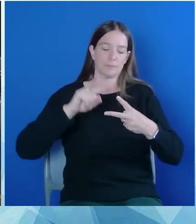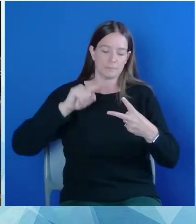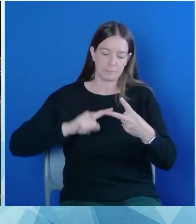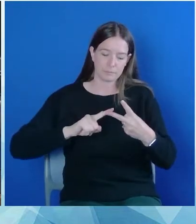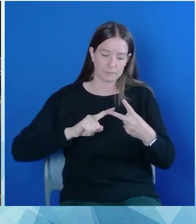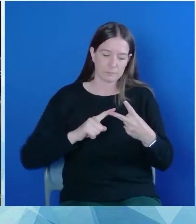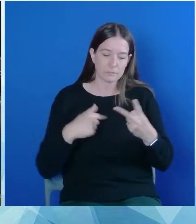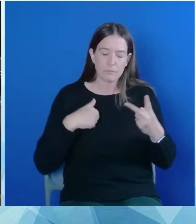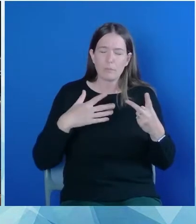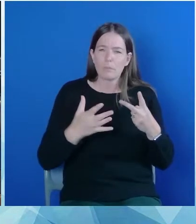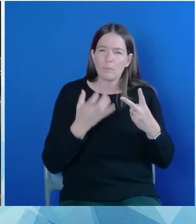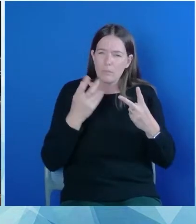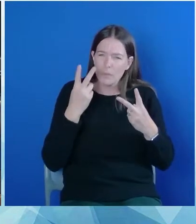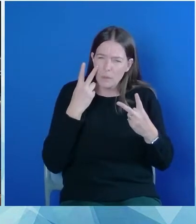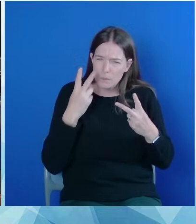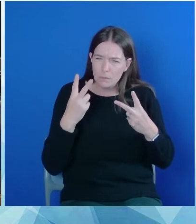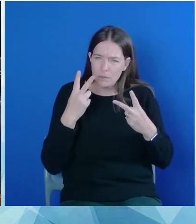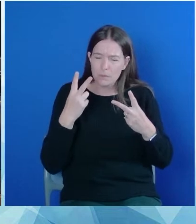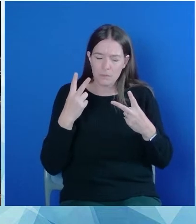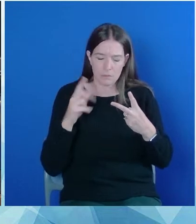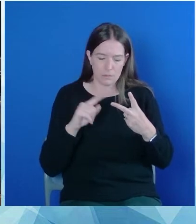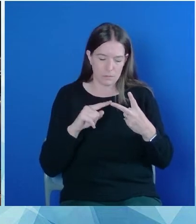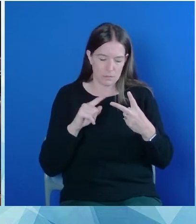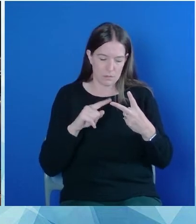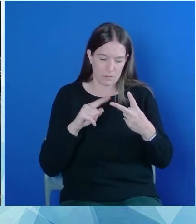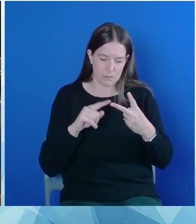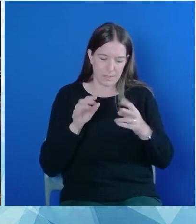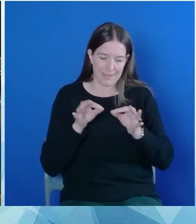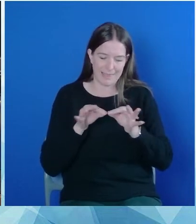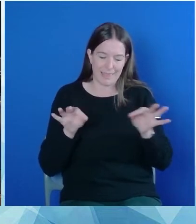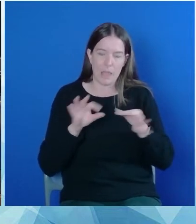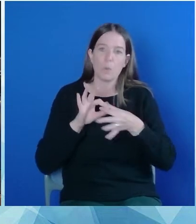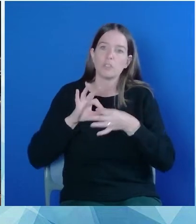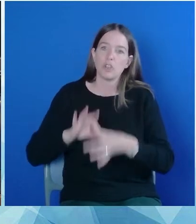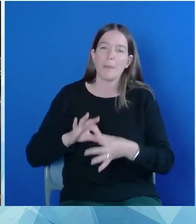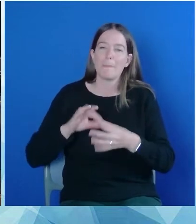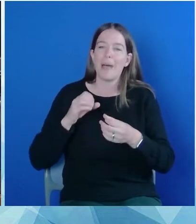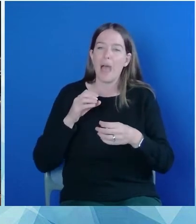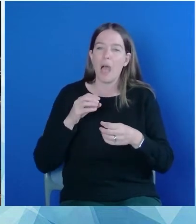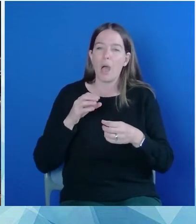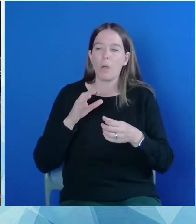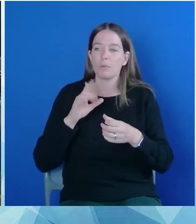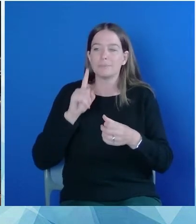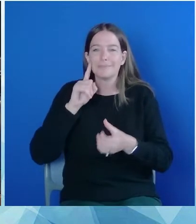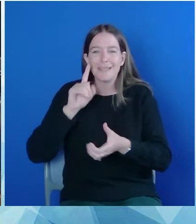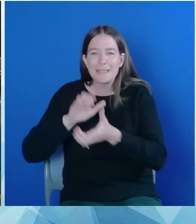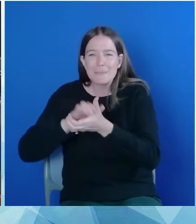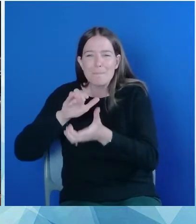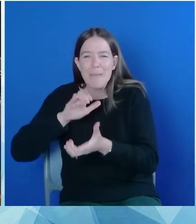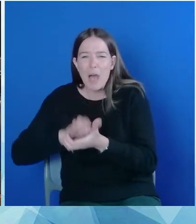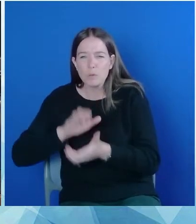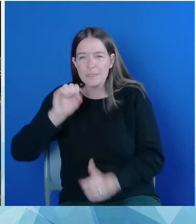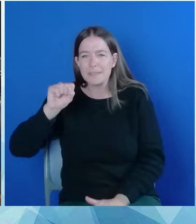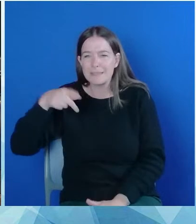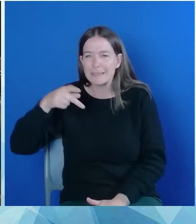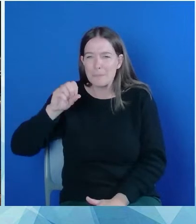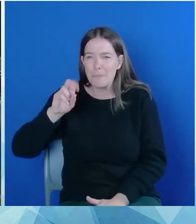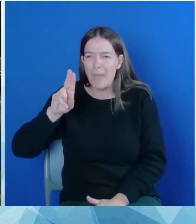the language about spouses serving on the board mirror